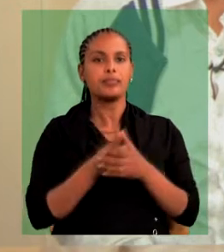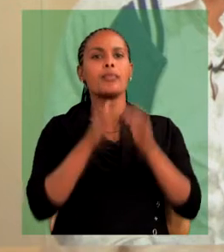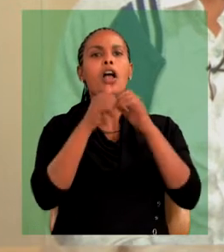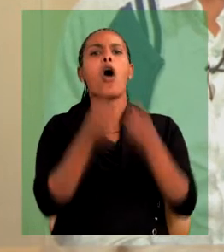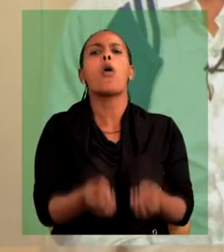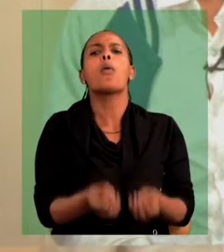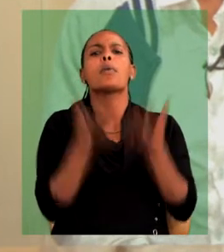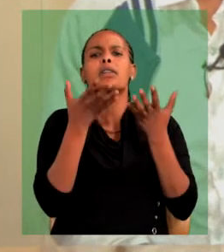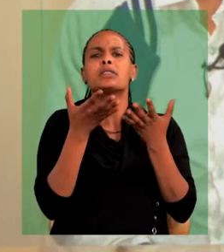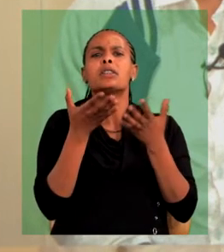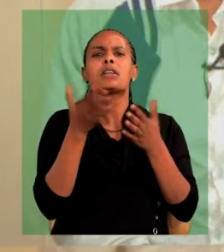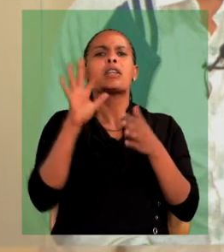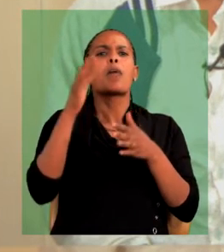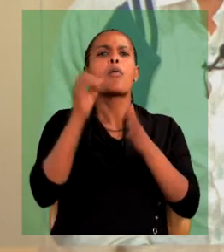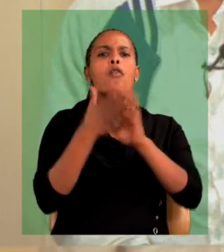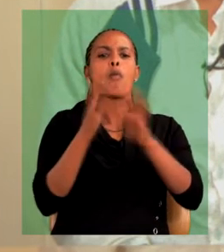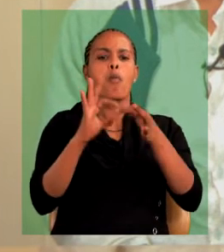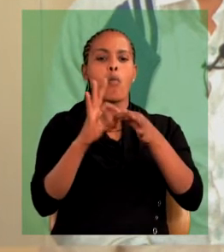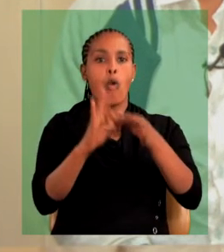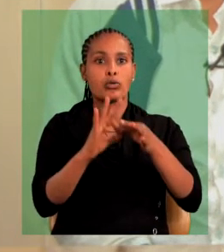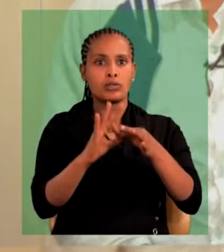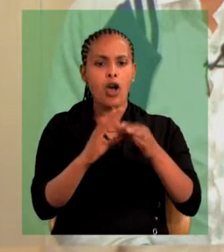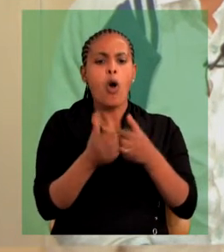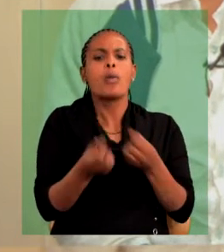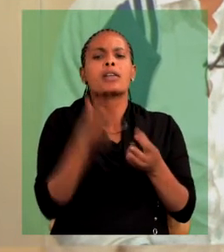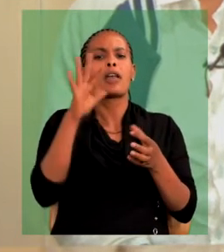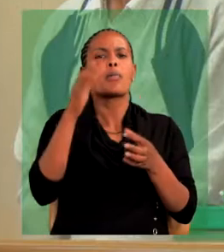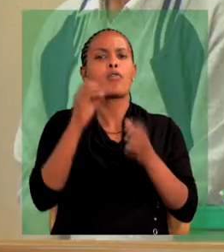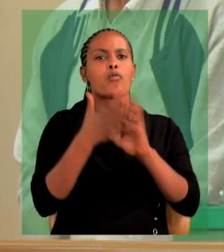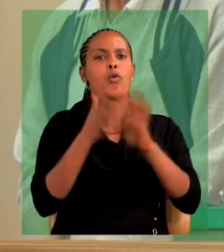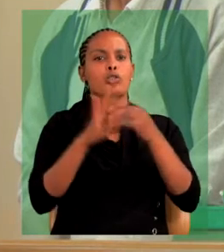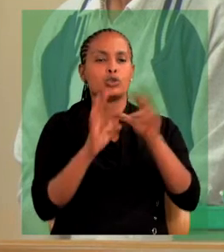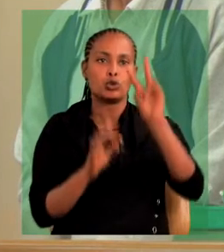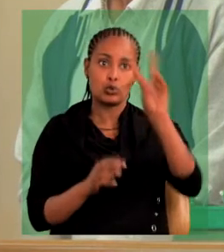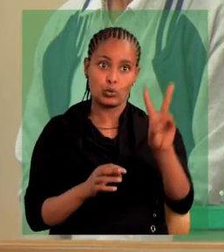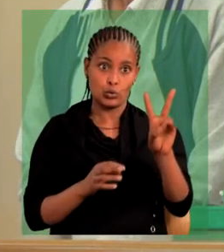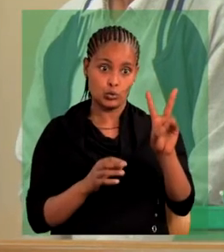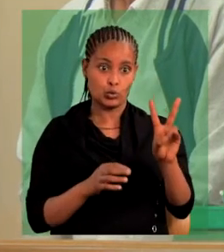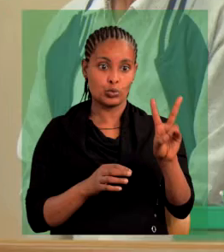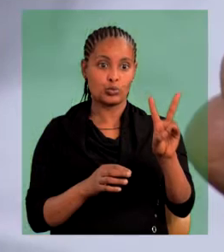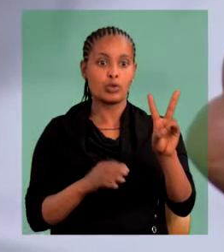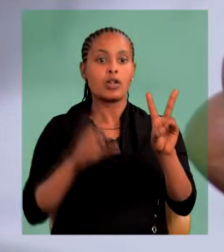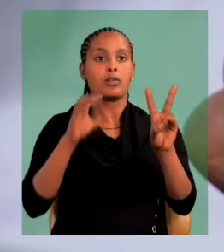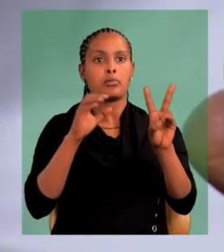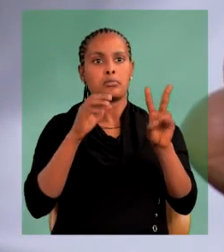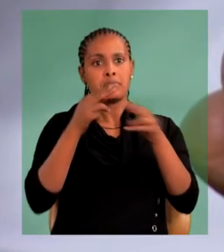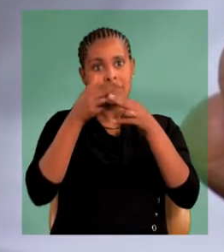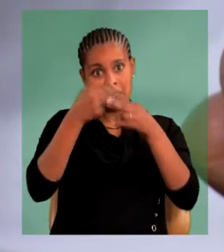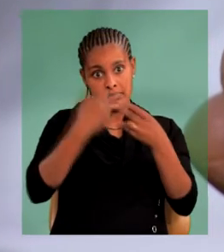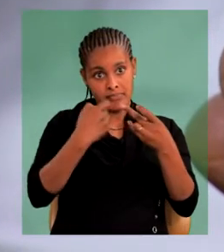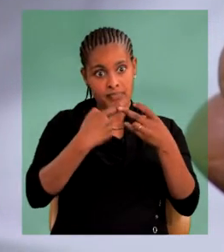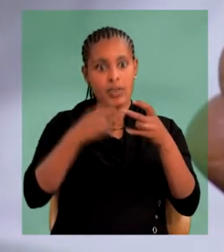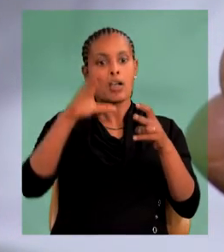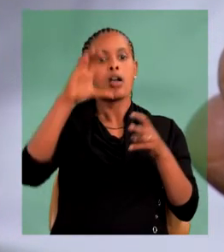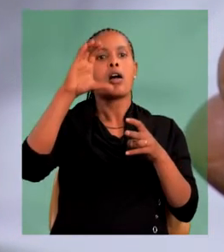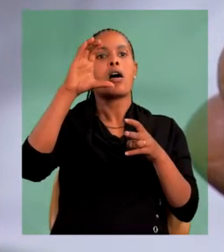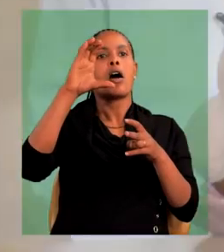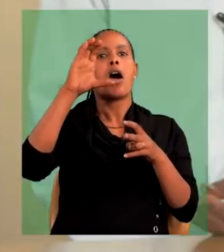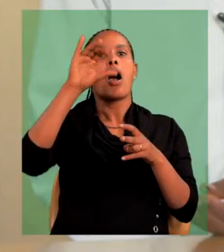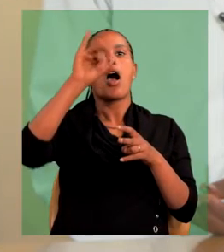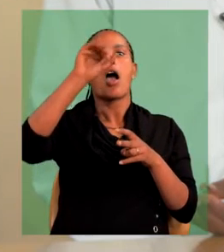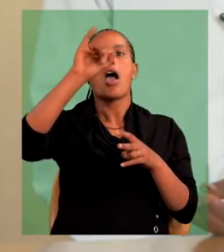How many types of bonds do you know? Two. Can you name them? Ionic bond